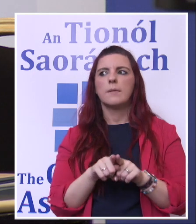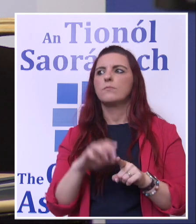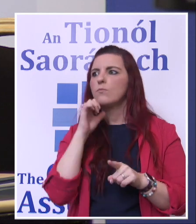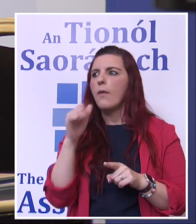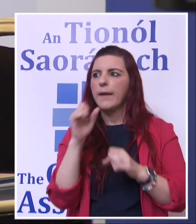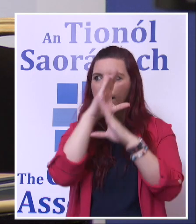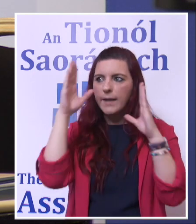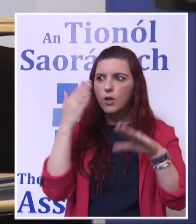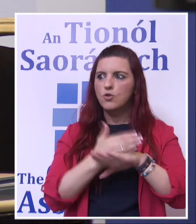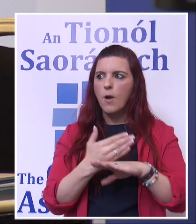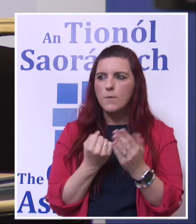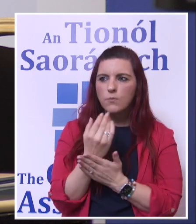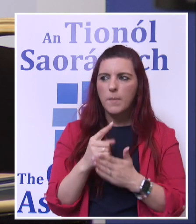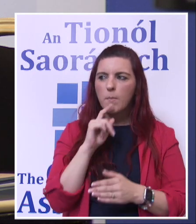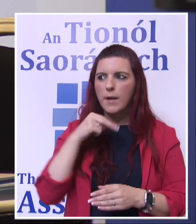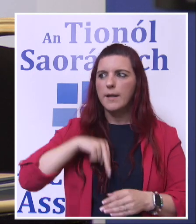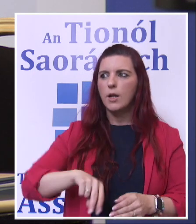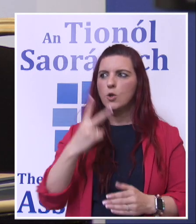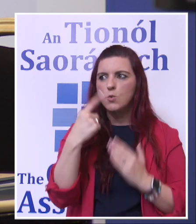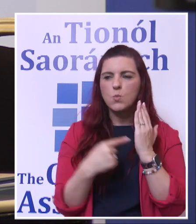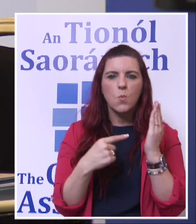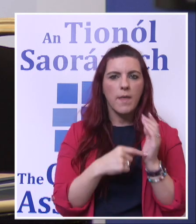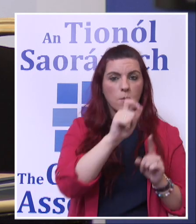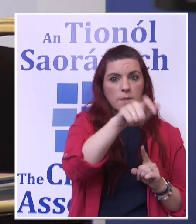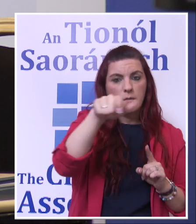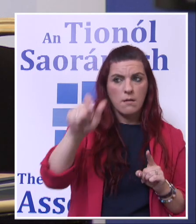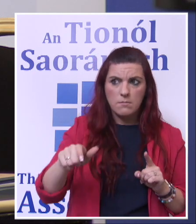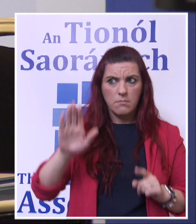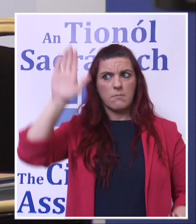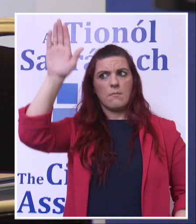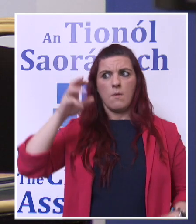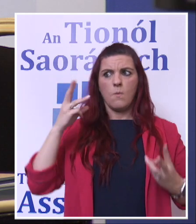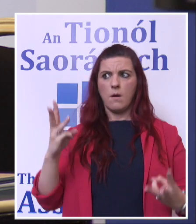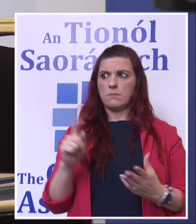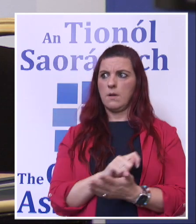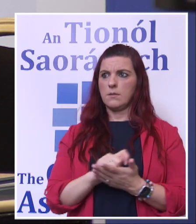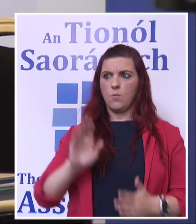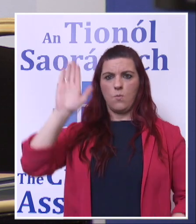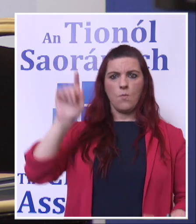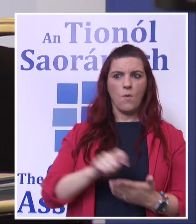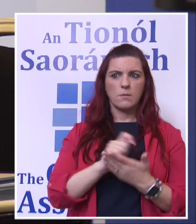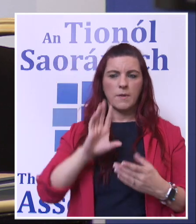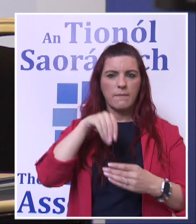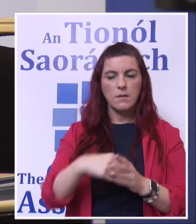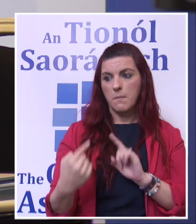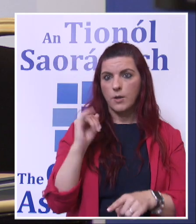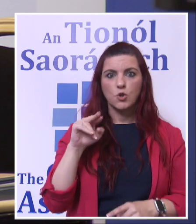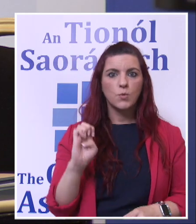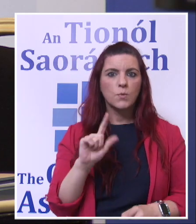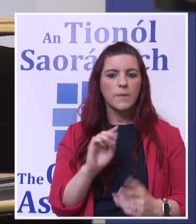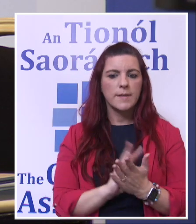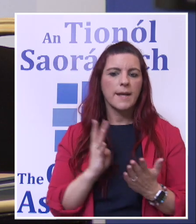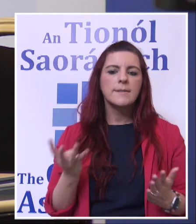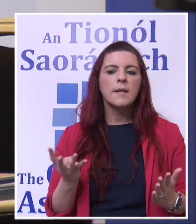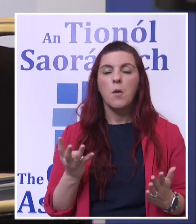nearly 2,000 candidates offered themselves for election to city and county councils in June 2019, willing to forsake